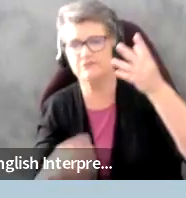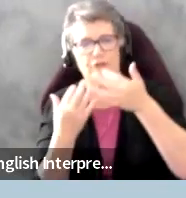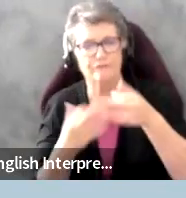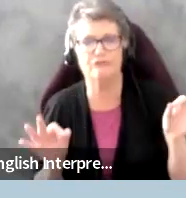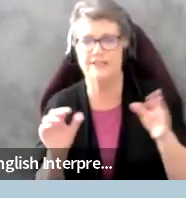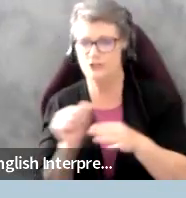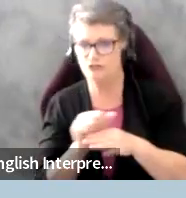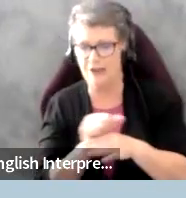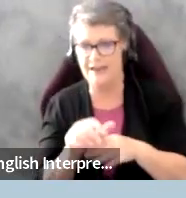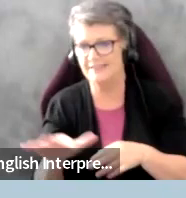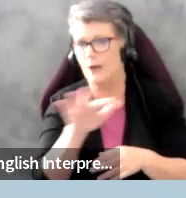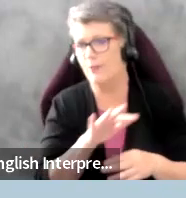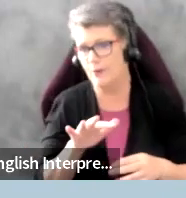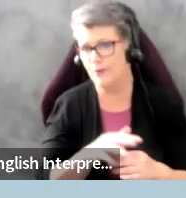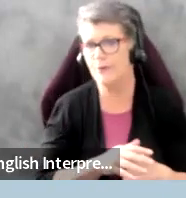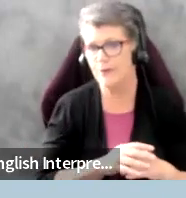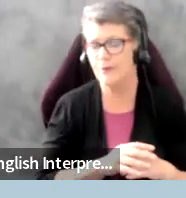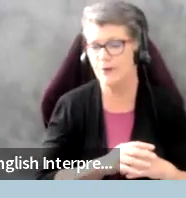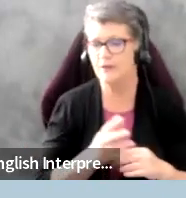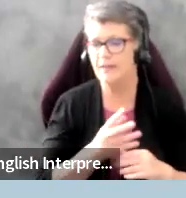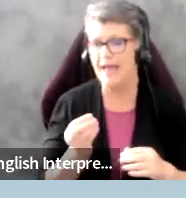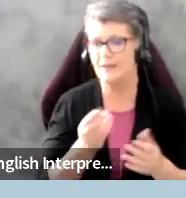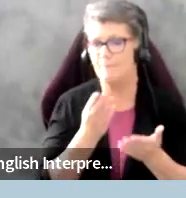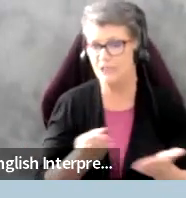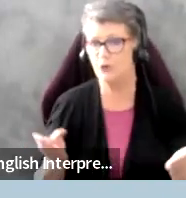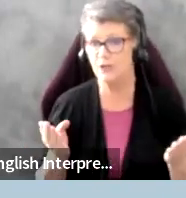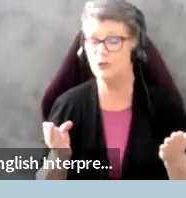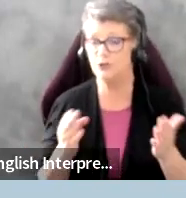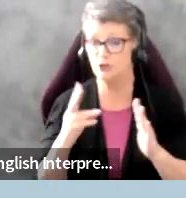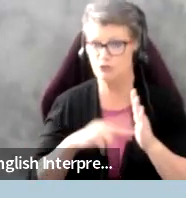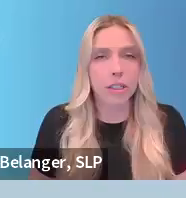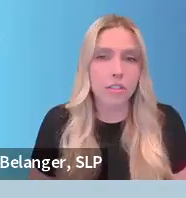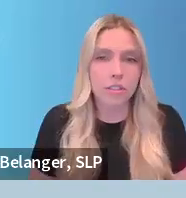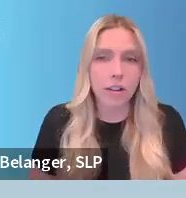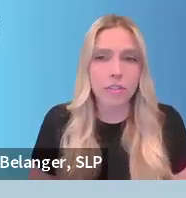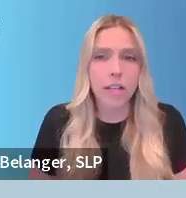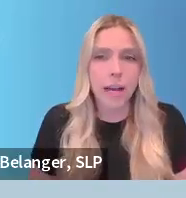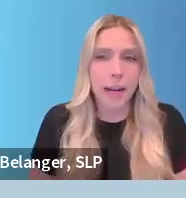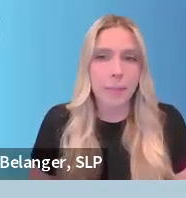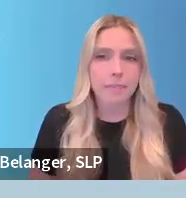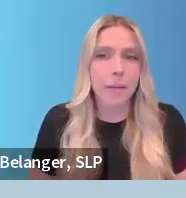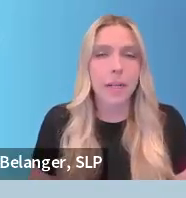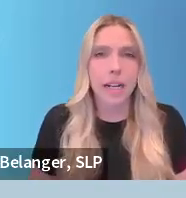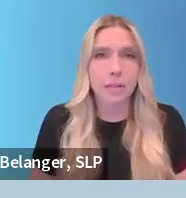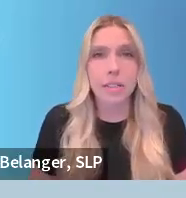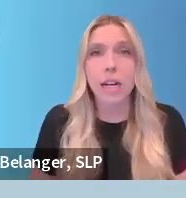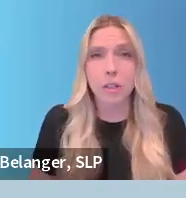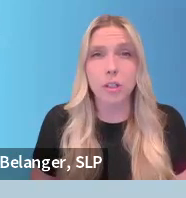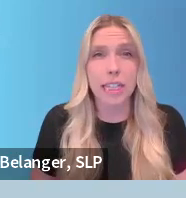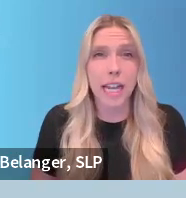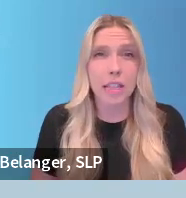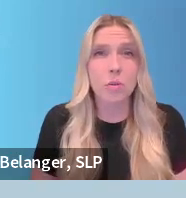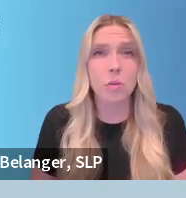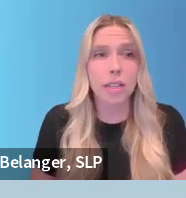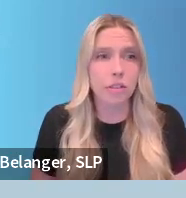trainings out there, and kind of material to read through and kind of familiarize yourself. But I would